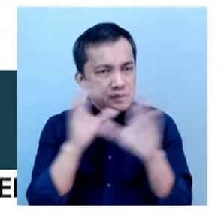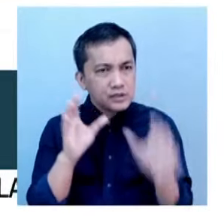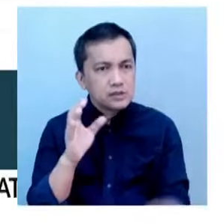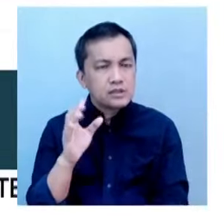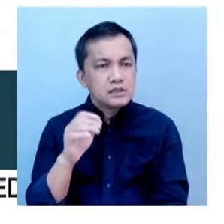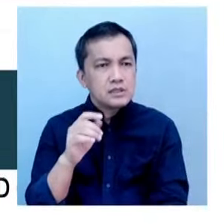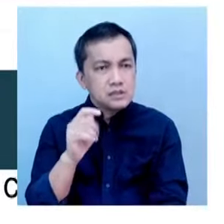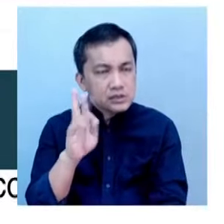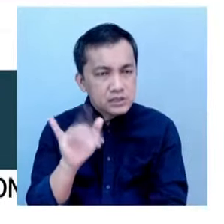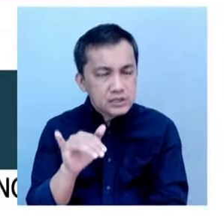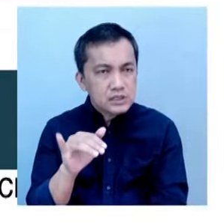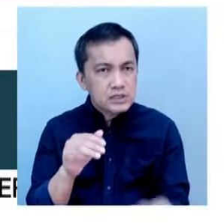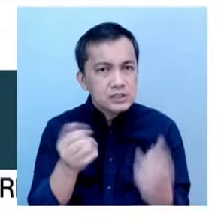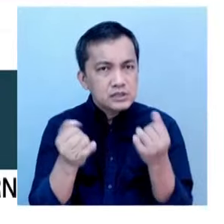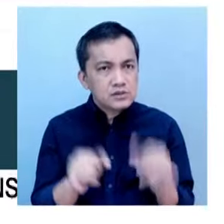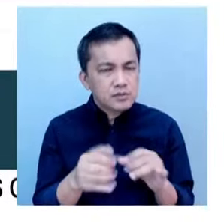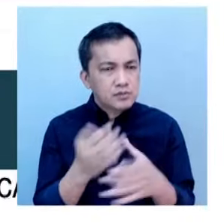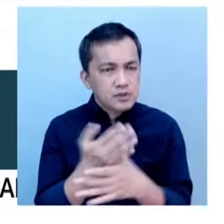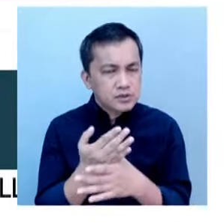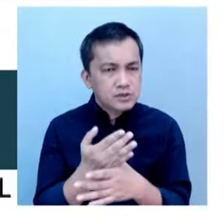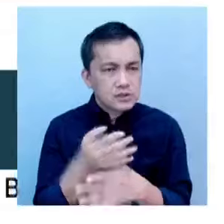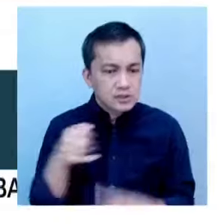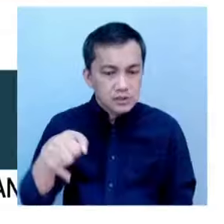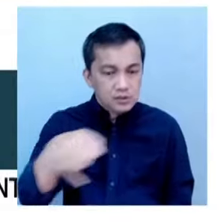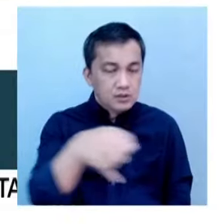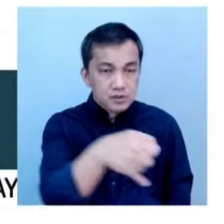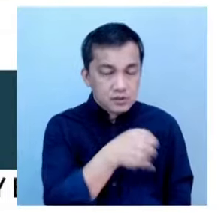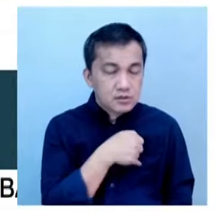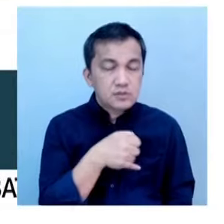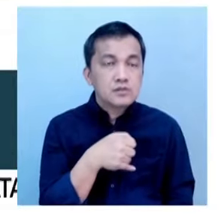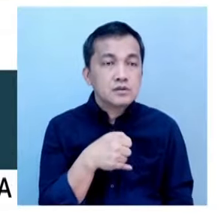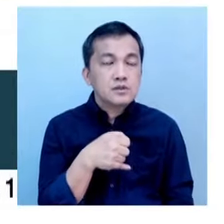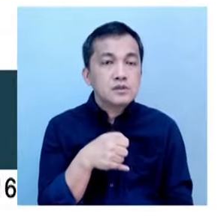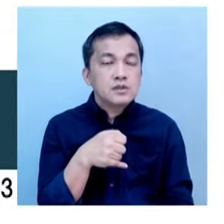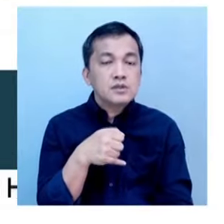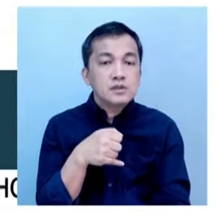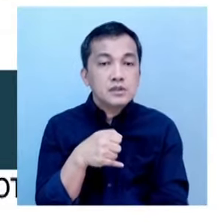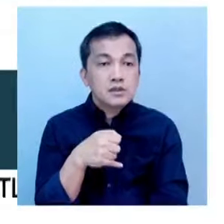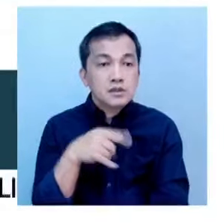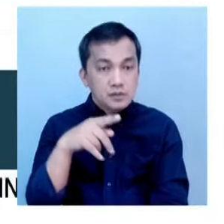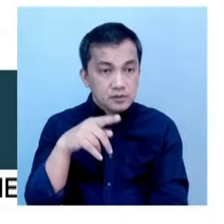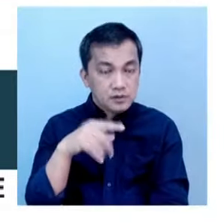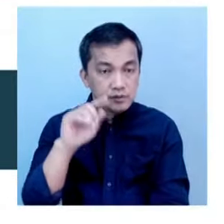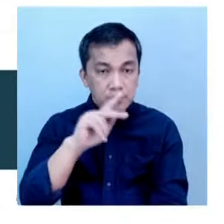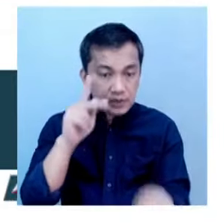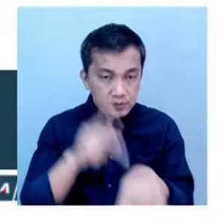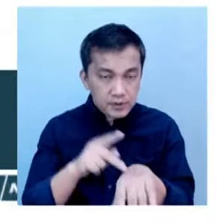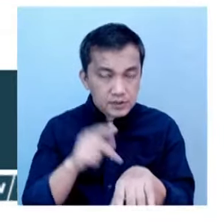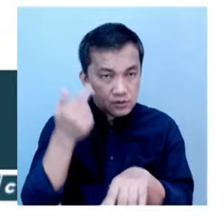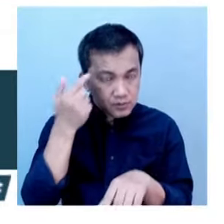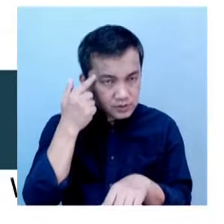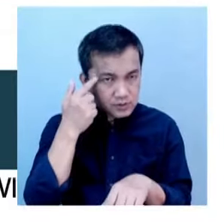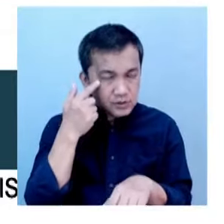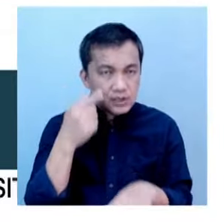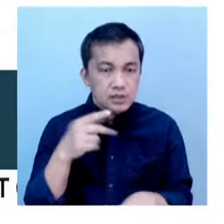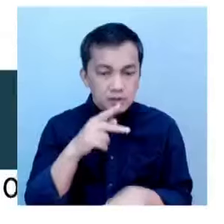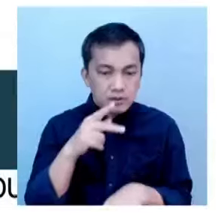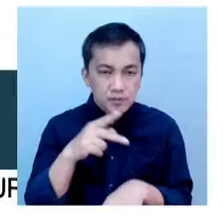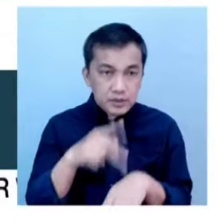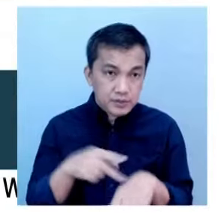some sort of a tricky issue between the boundaries of the Philippine government, the Philippine territory, and